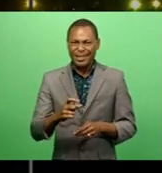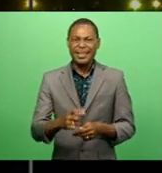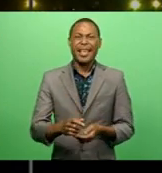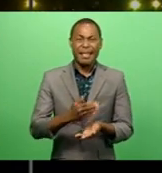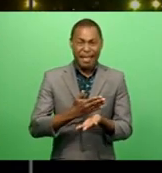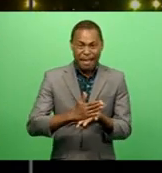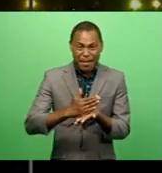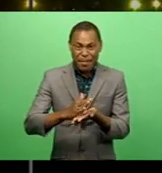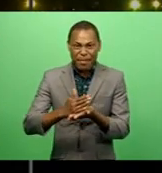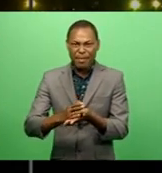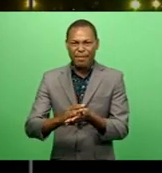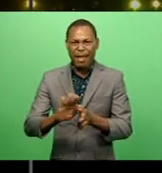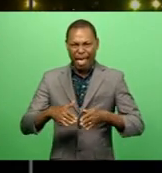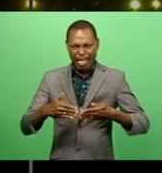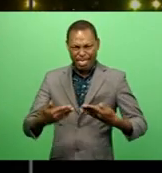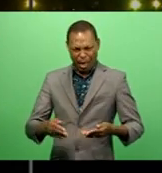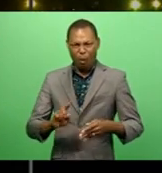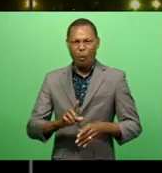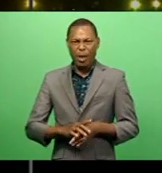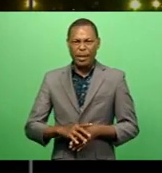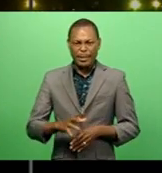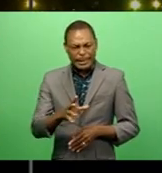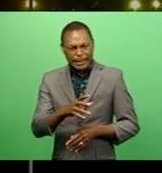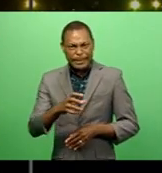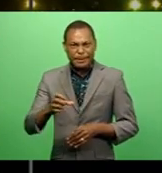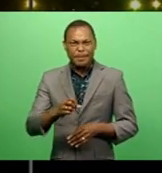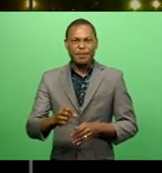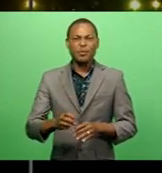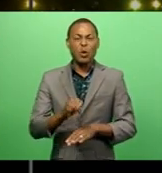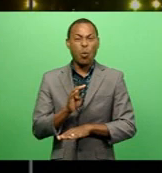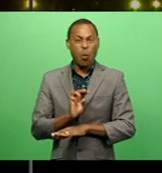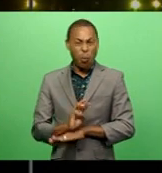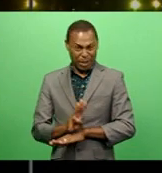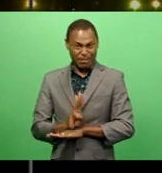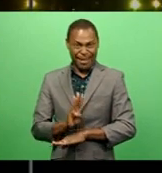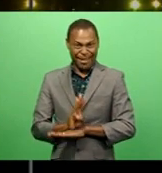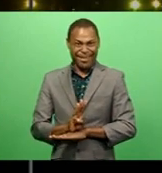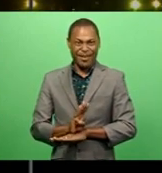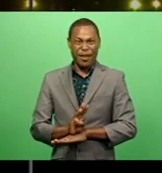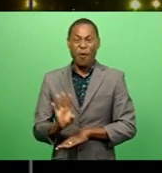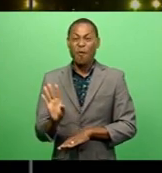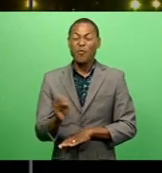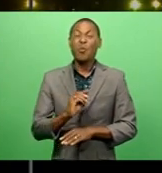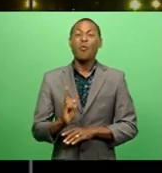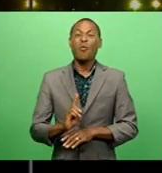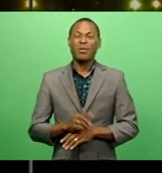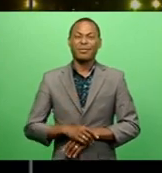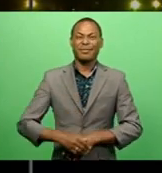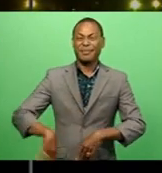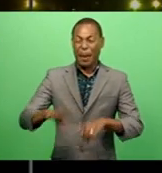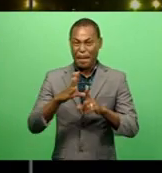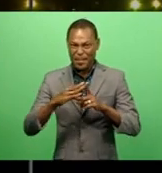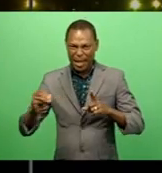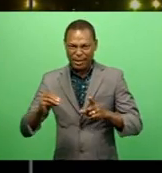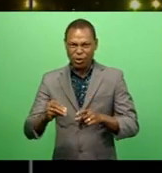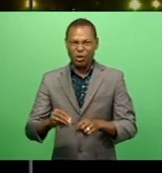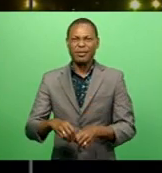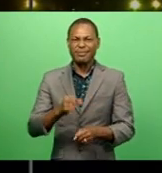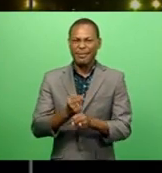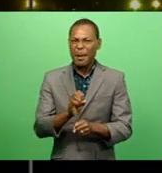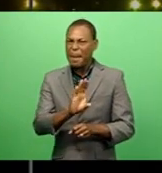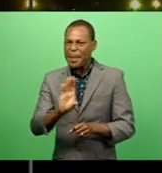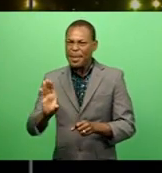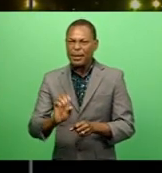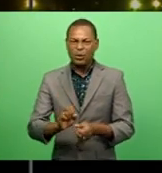Fund are looking at acquiring the Westpac Bank's Fiji operations from Kina Securities. Westpac Banking Corporation sold its